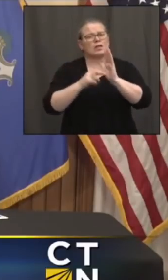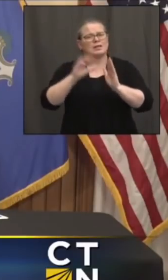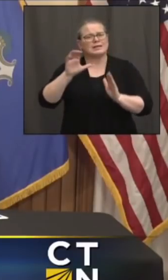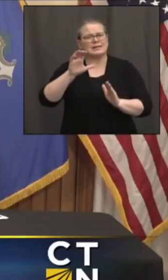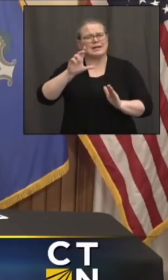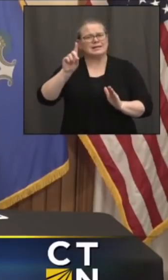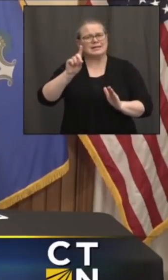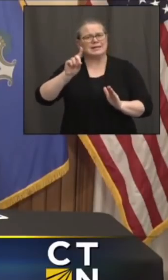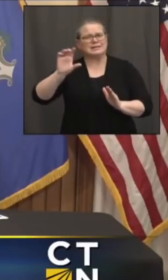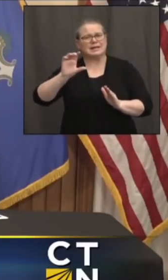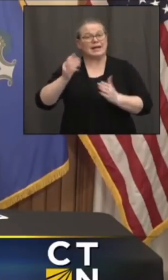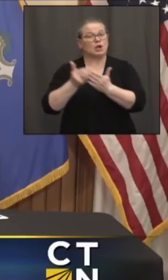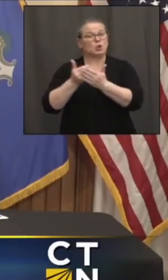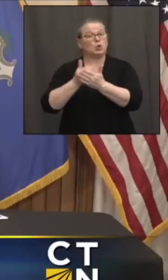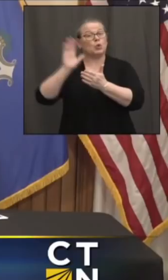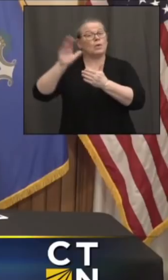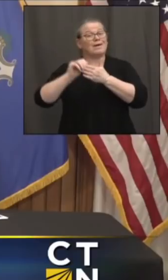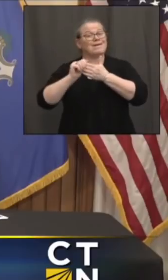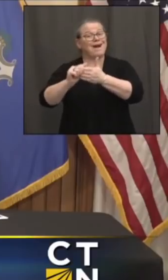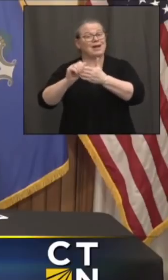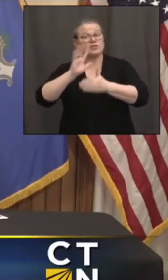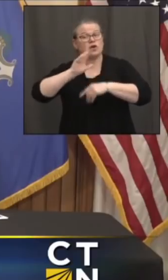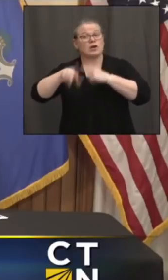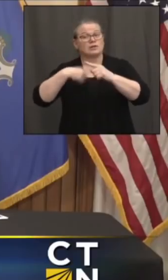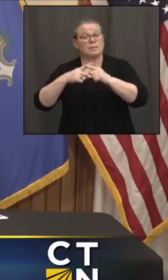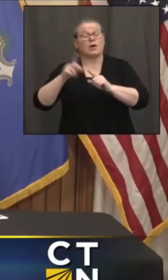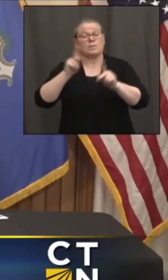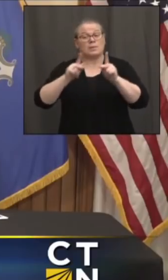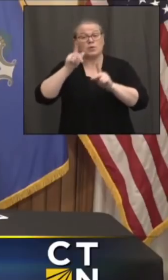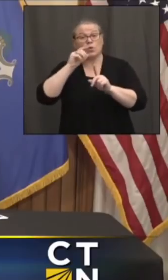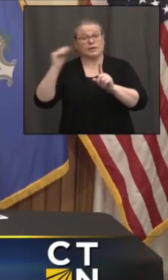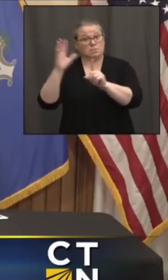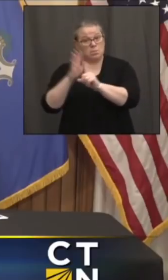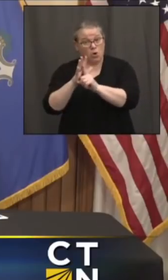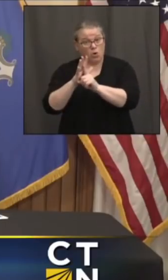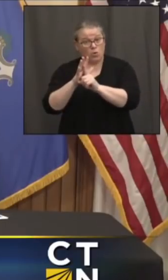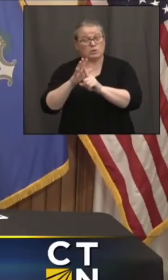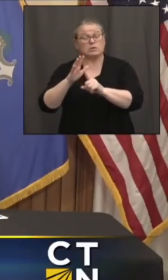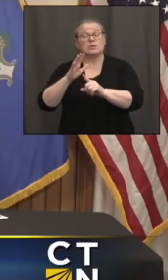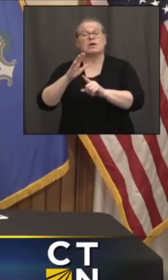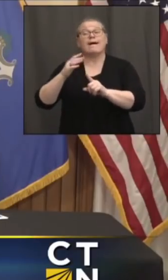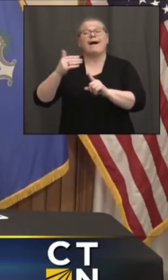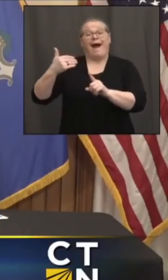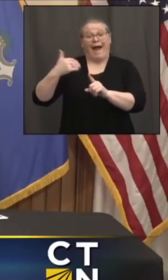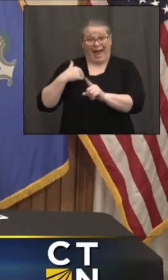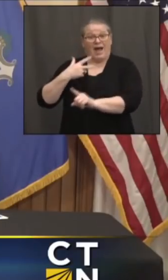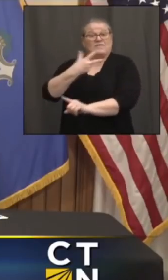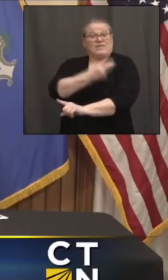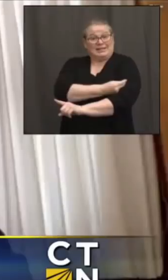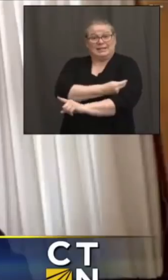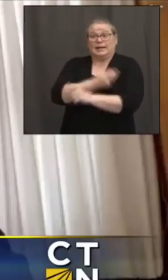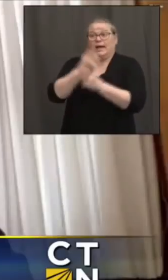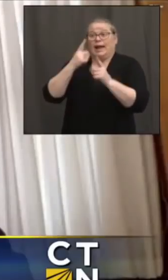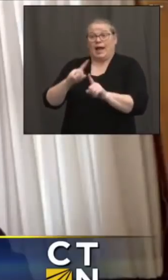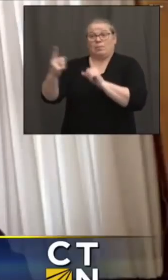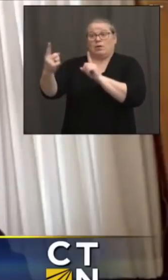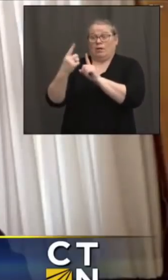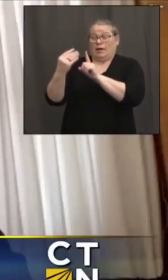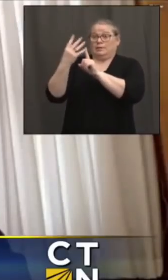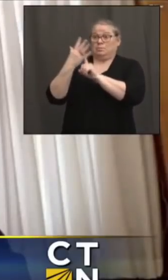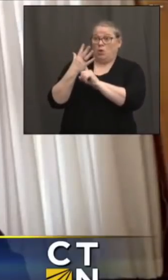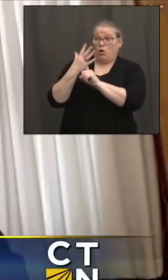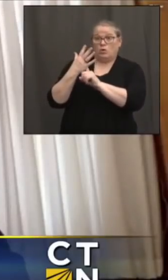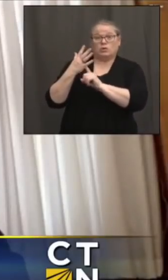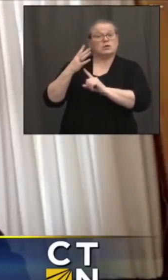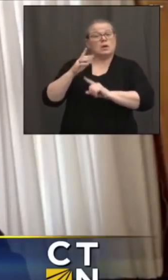who've been exposed but have been vaccinated don't have to quarantine? Yeah, this is an area where we're going to be looking for some guidance from the